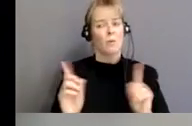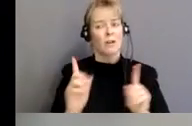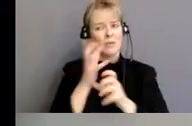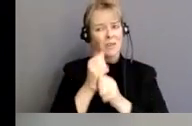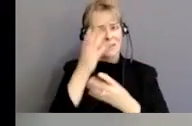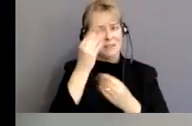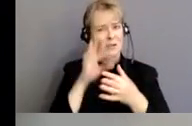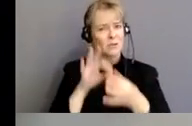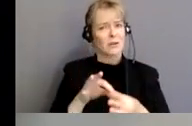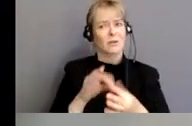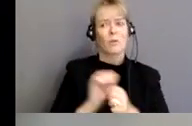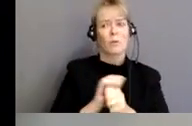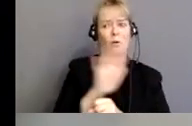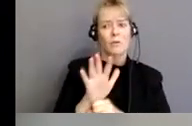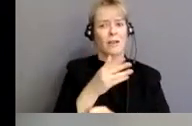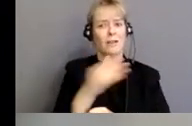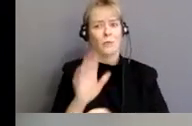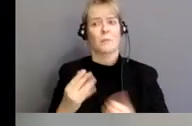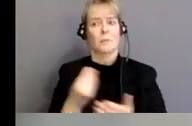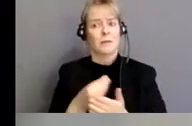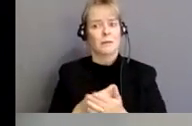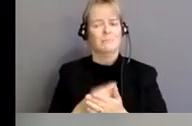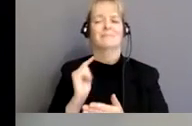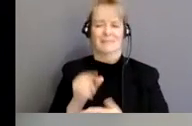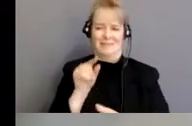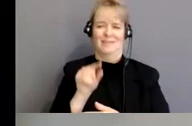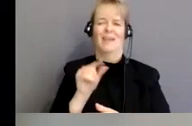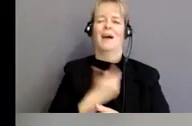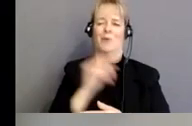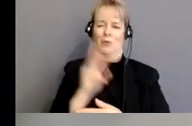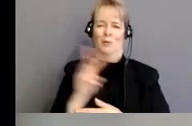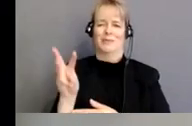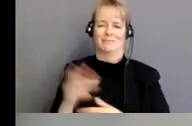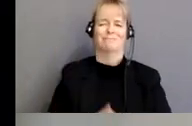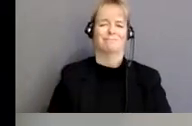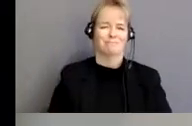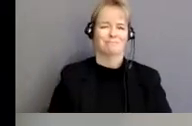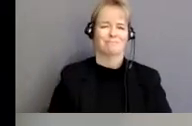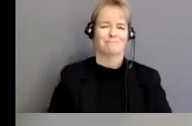COVID-19 and Your Money Hub on that section of our website. So let's talk about